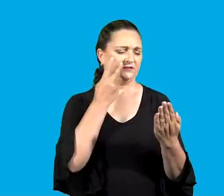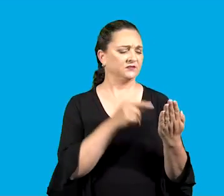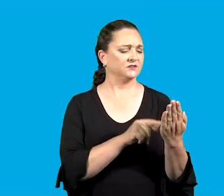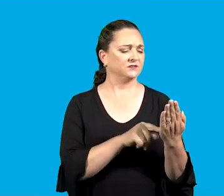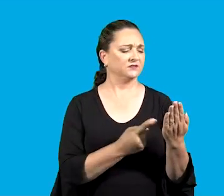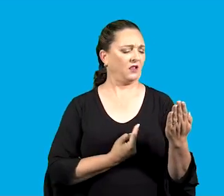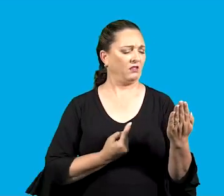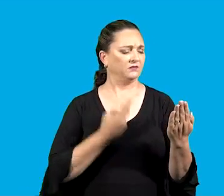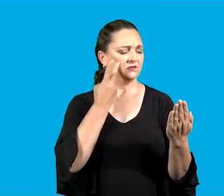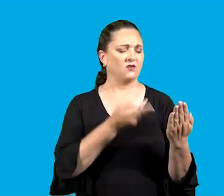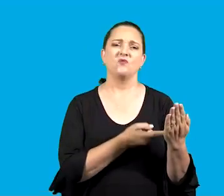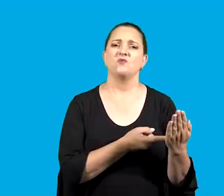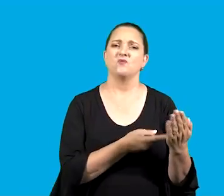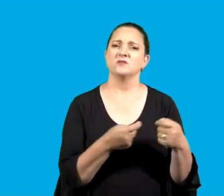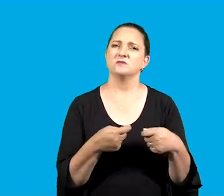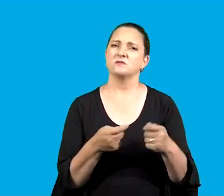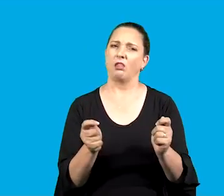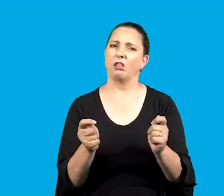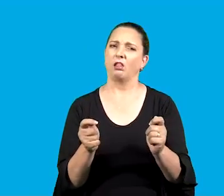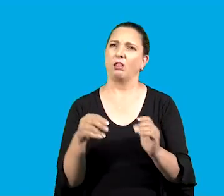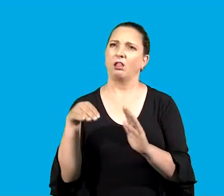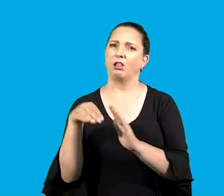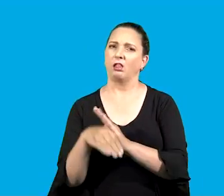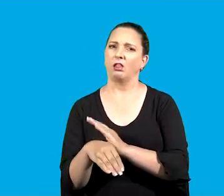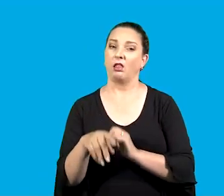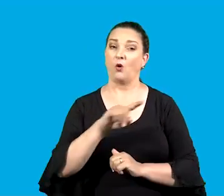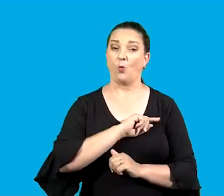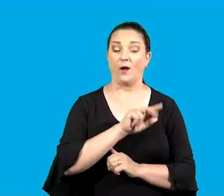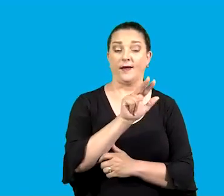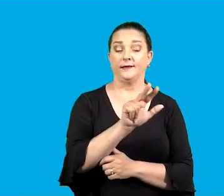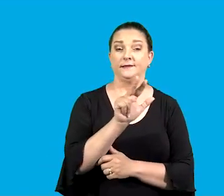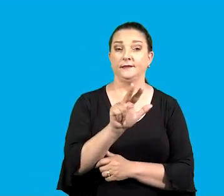see that there's a decline in sales there. If you say